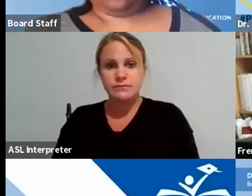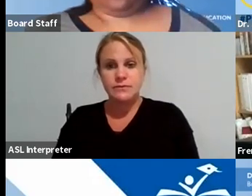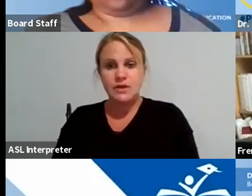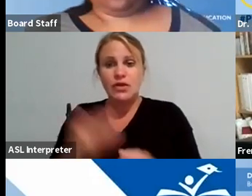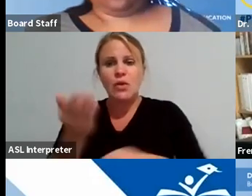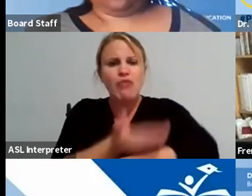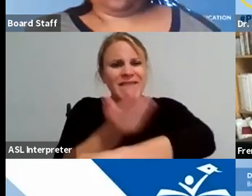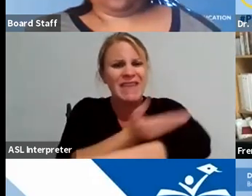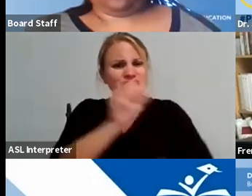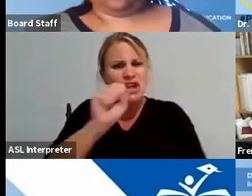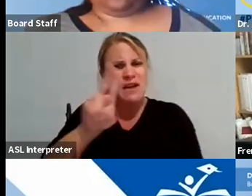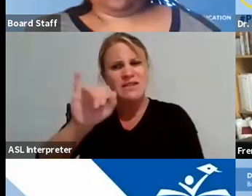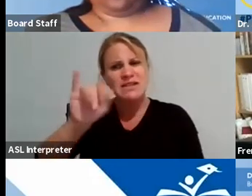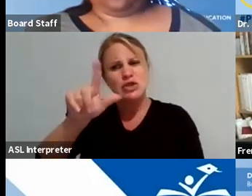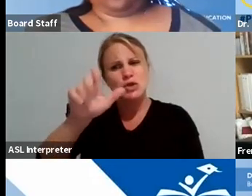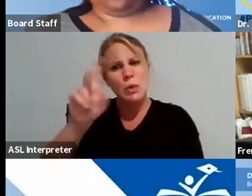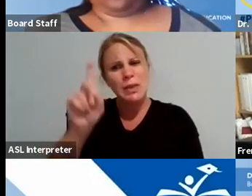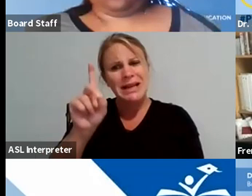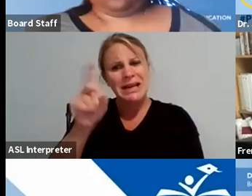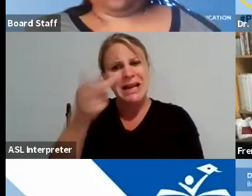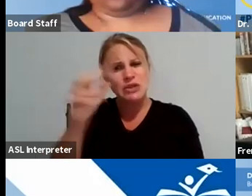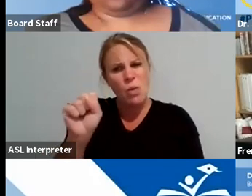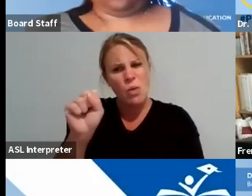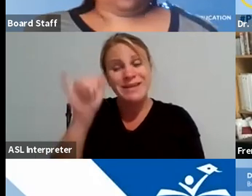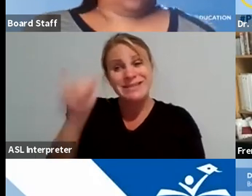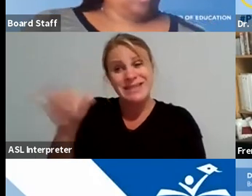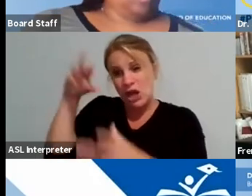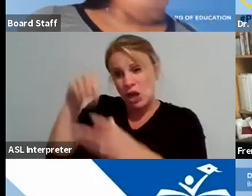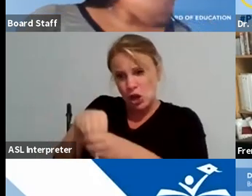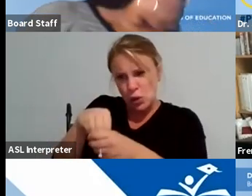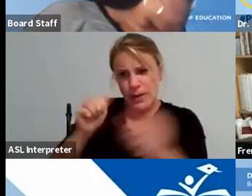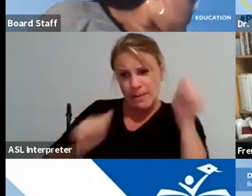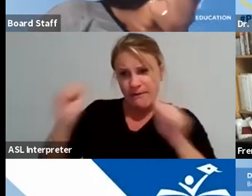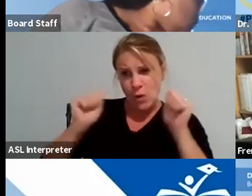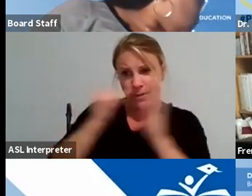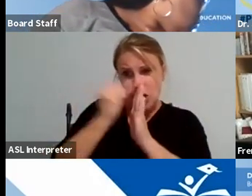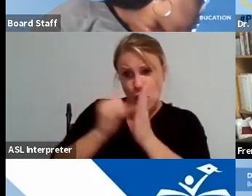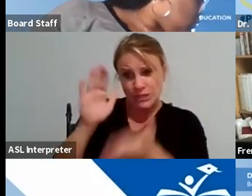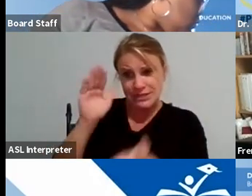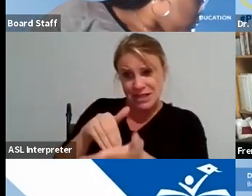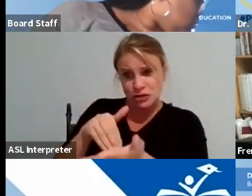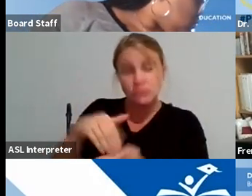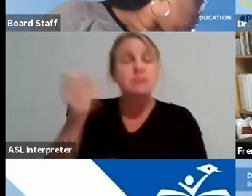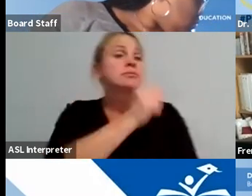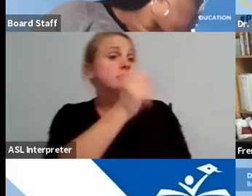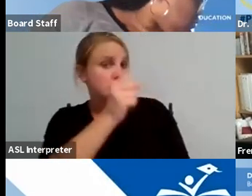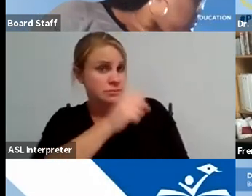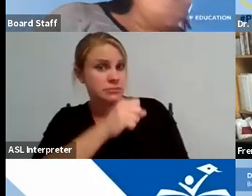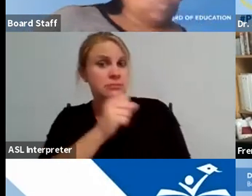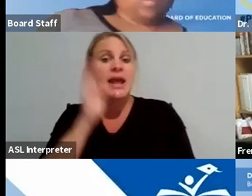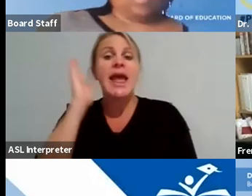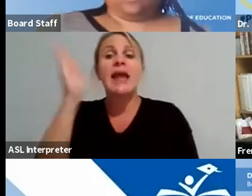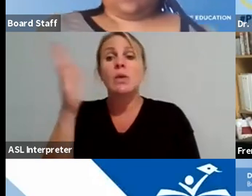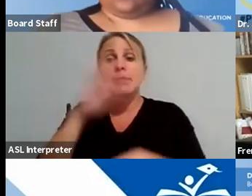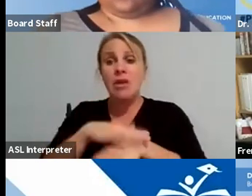Renovation of Suitland High School, does that include the Performing Arts Center there? Yes, ma'am, it does. Okay. Mm-hmm. And it's going to be on